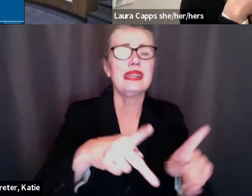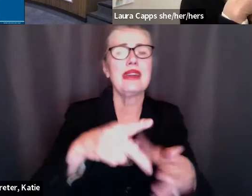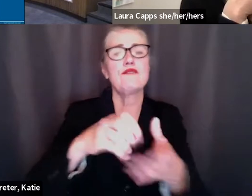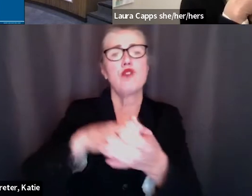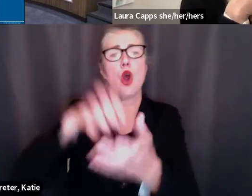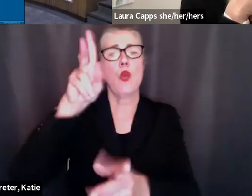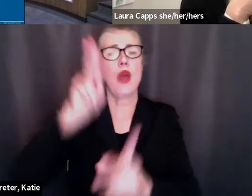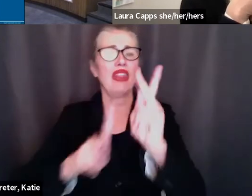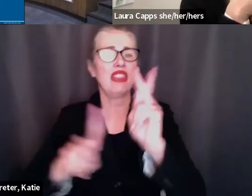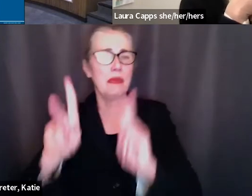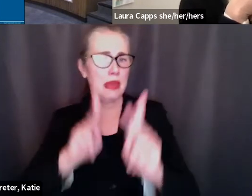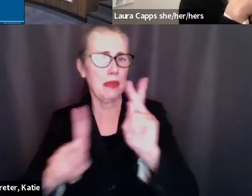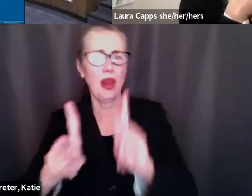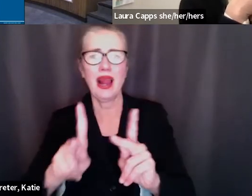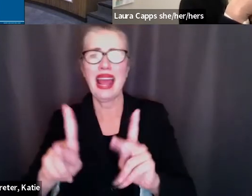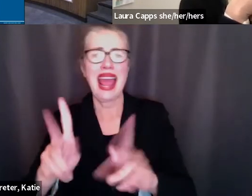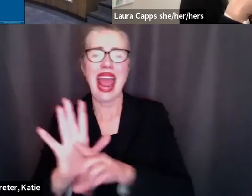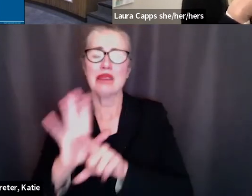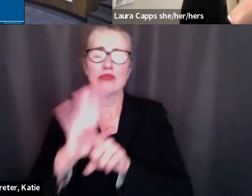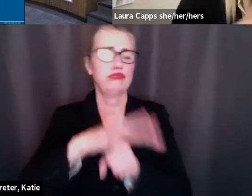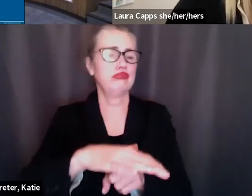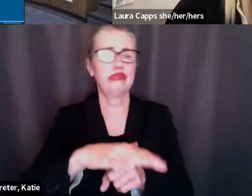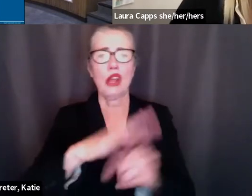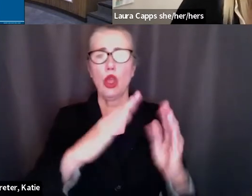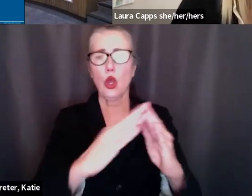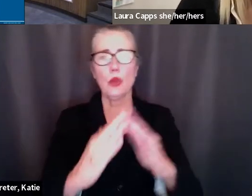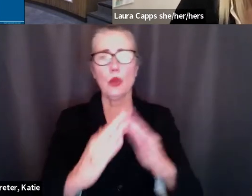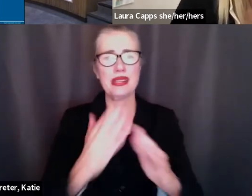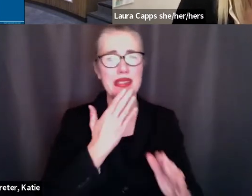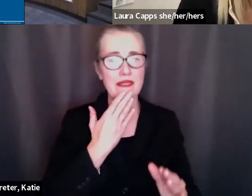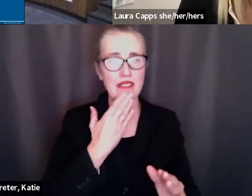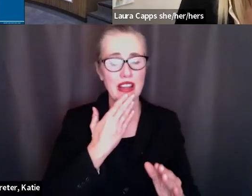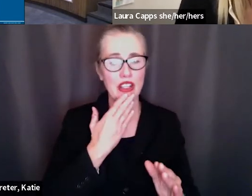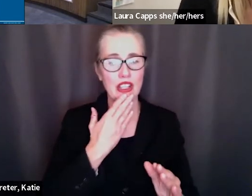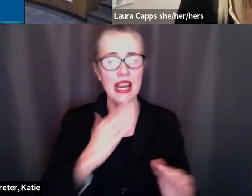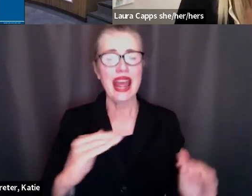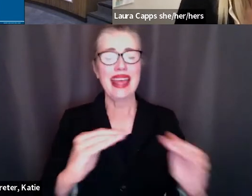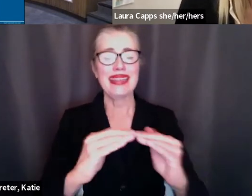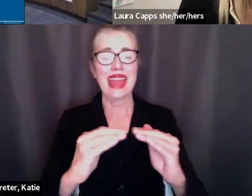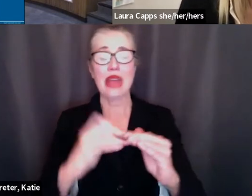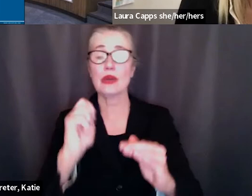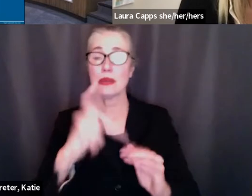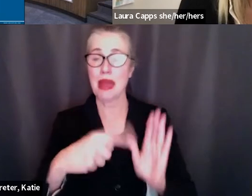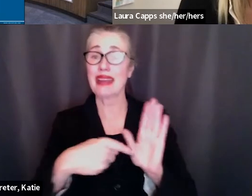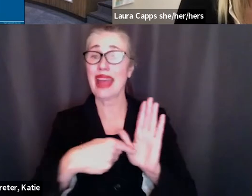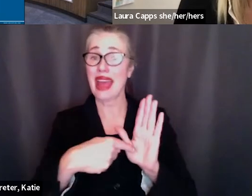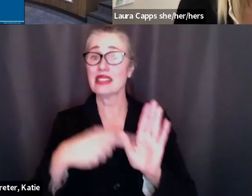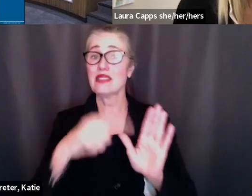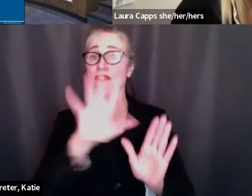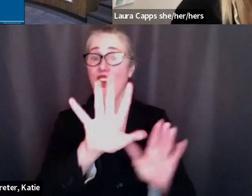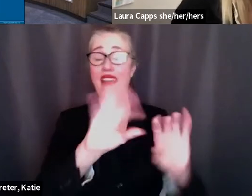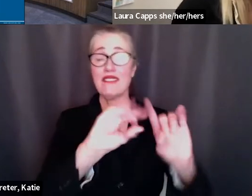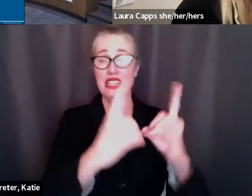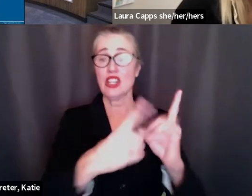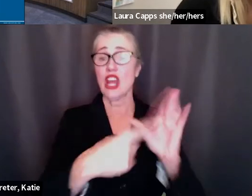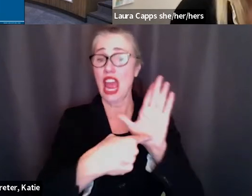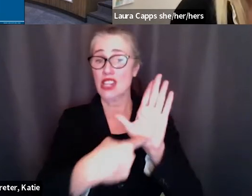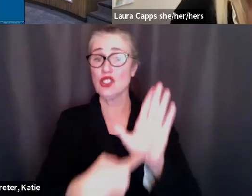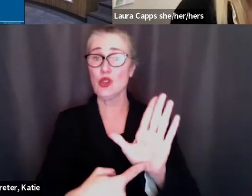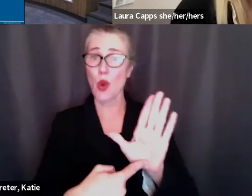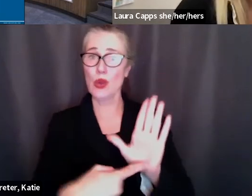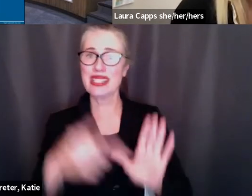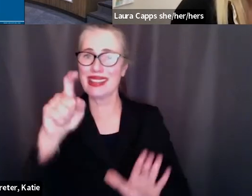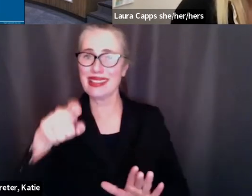voices of communities of color our equity map has five districts and it is reflective of the needs of youth at sbusd